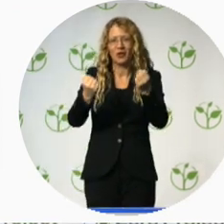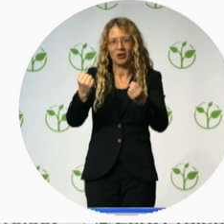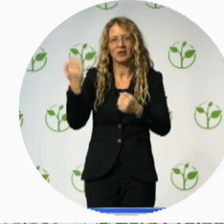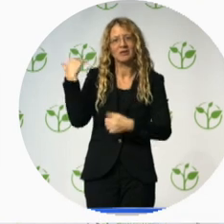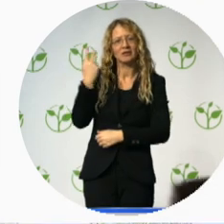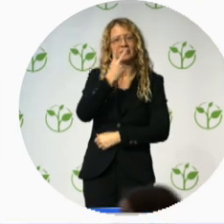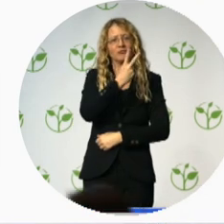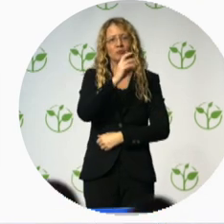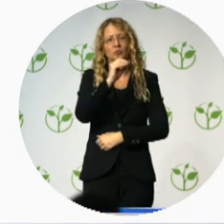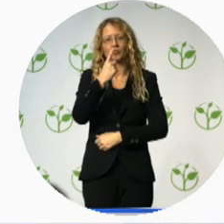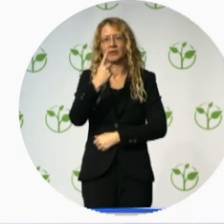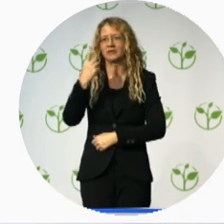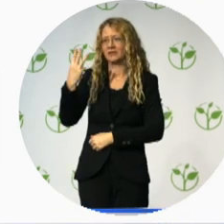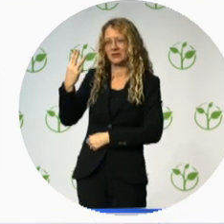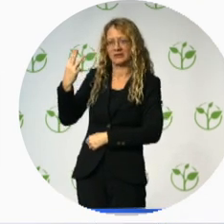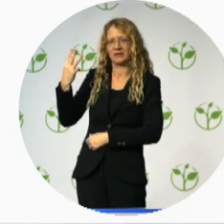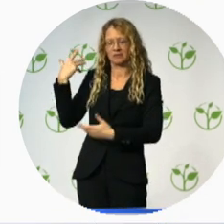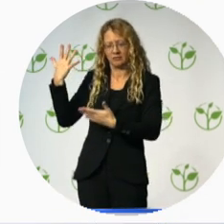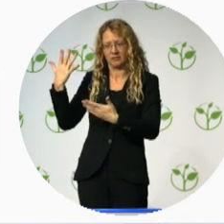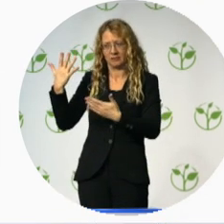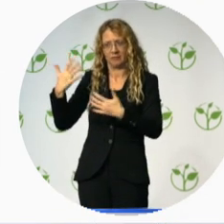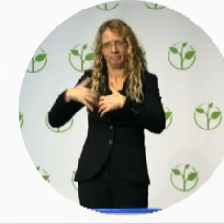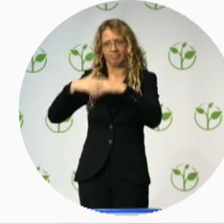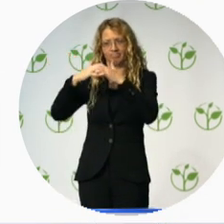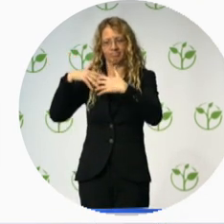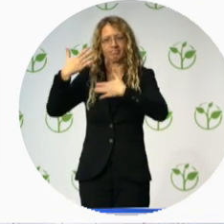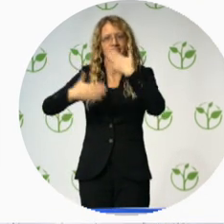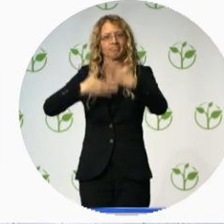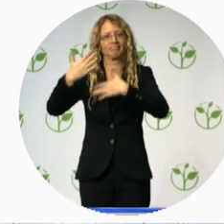Chicago's wheelchair-accessible taxis.